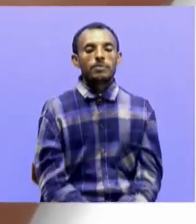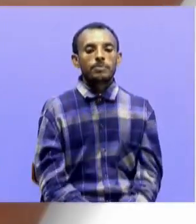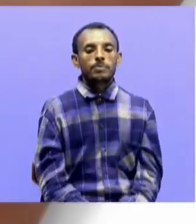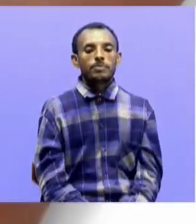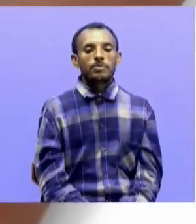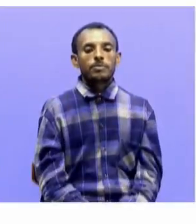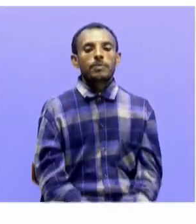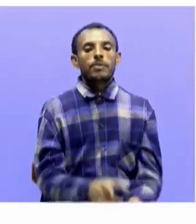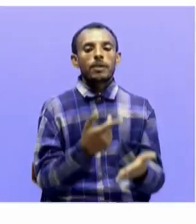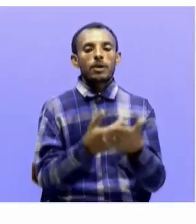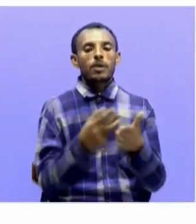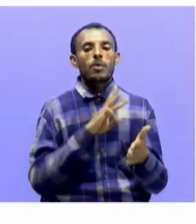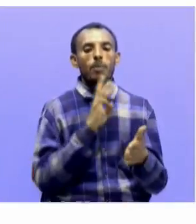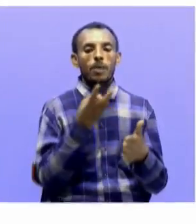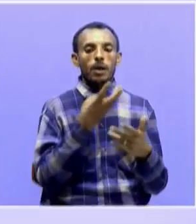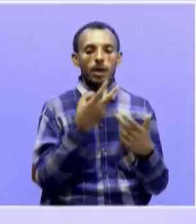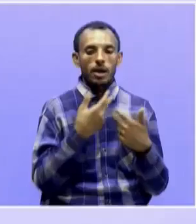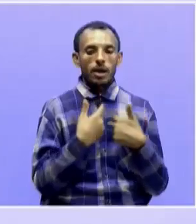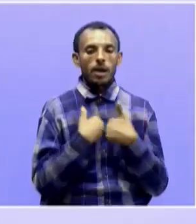Here we have